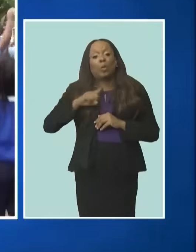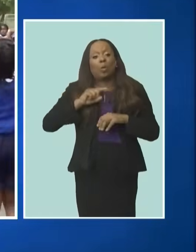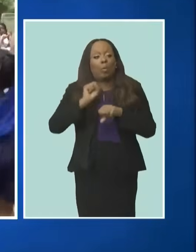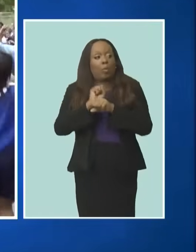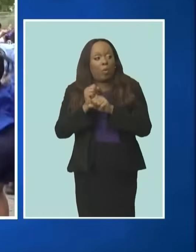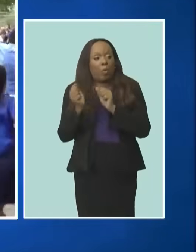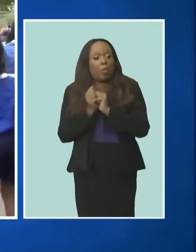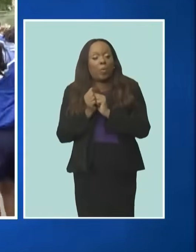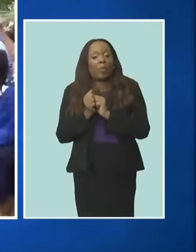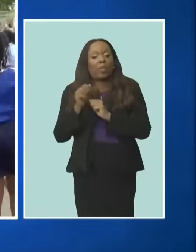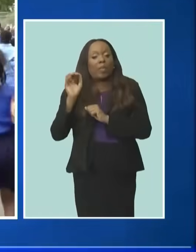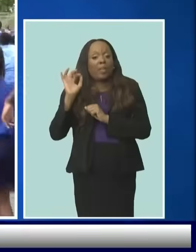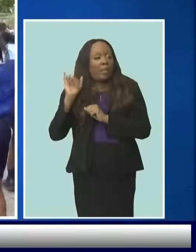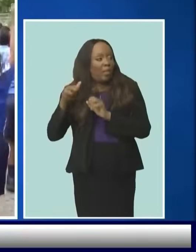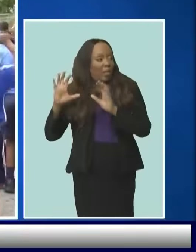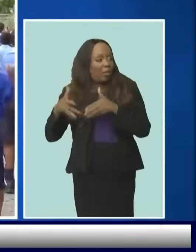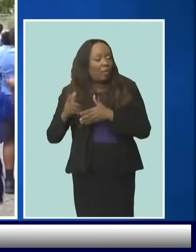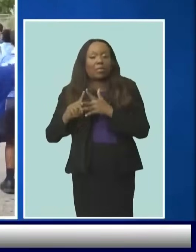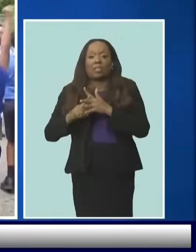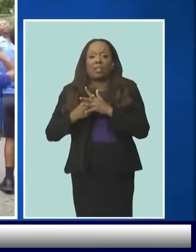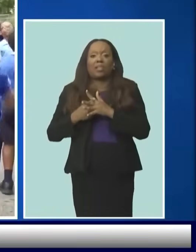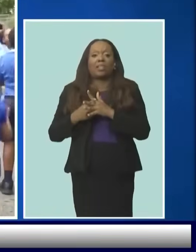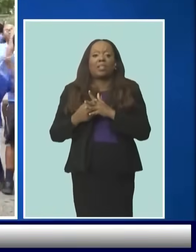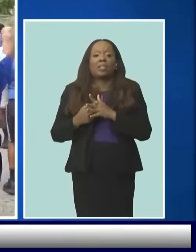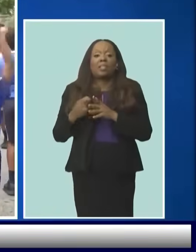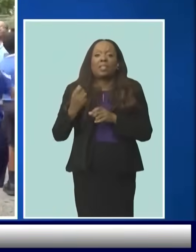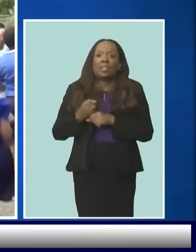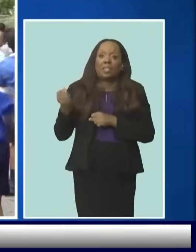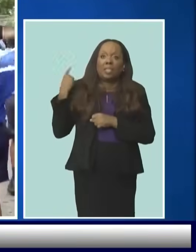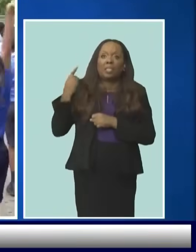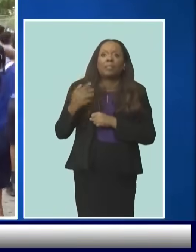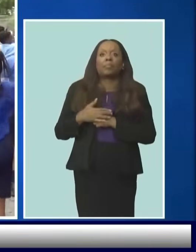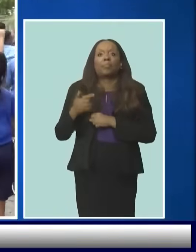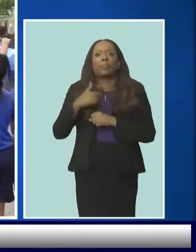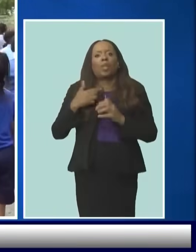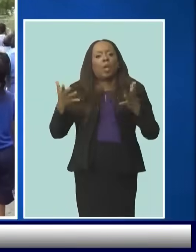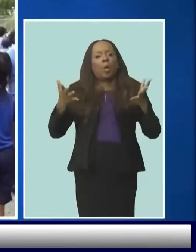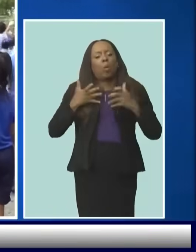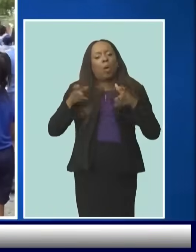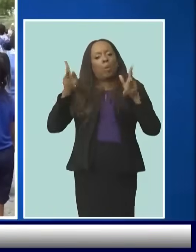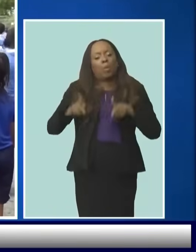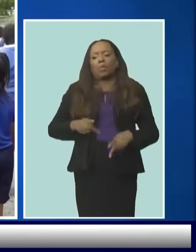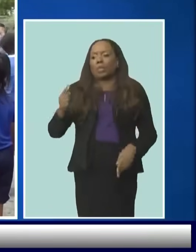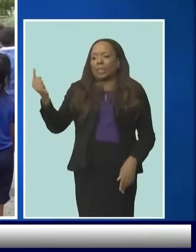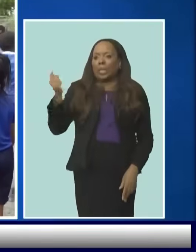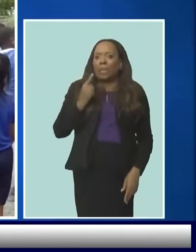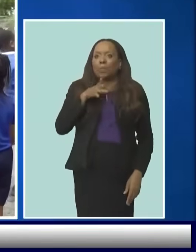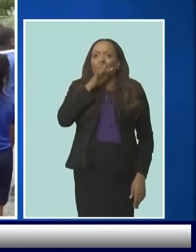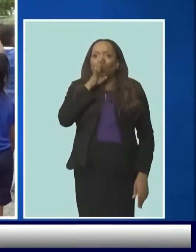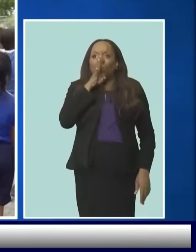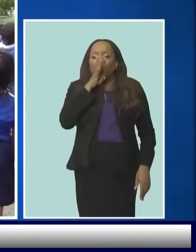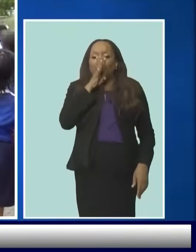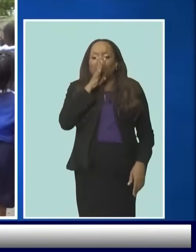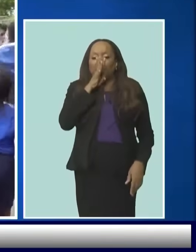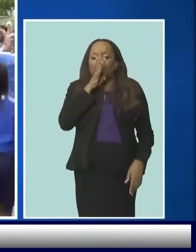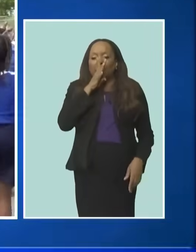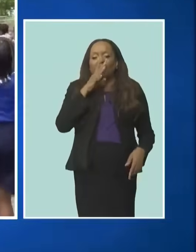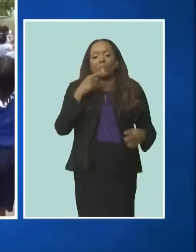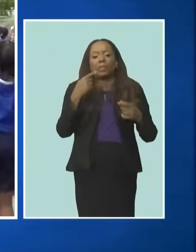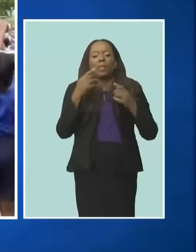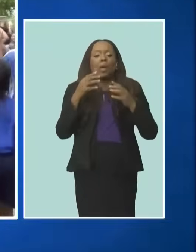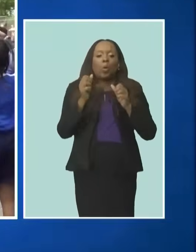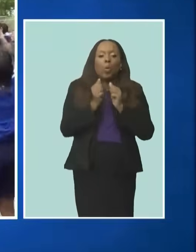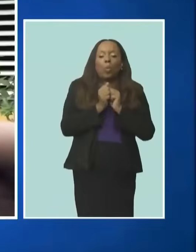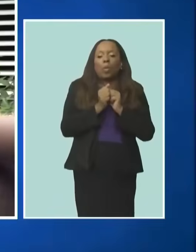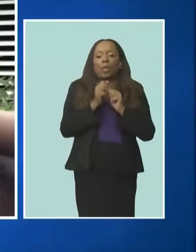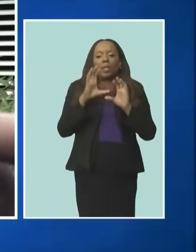Terrace Primary started last school year when I wanted somebody to come and speak to the Class 2 students in regards to using the